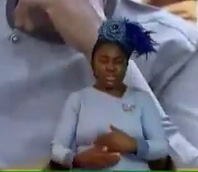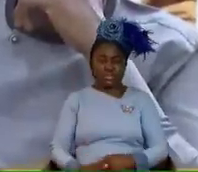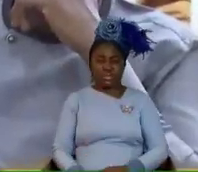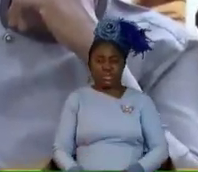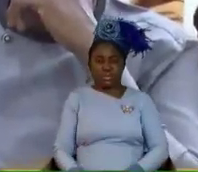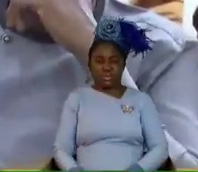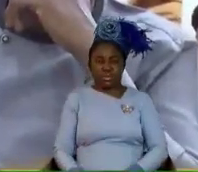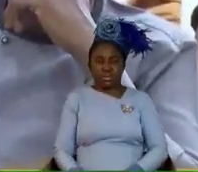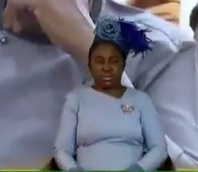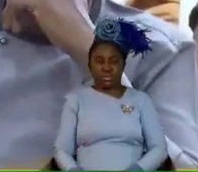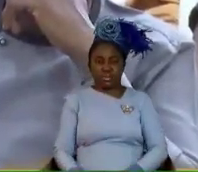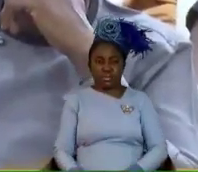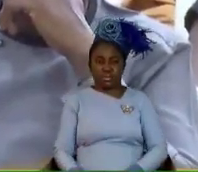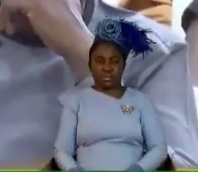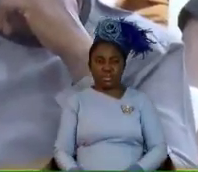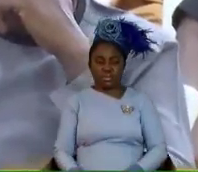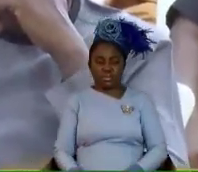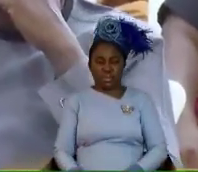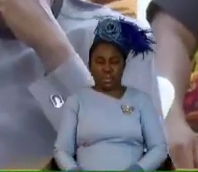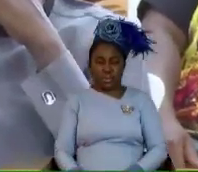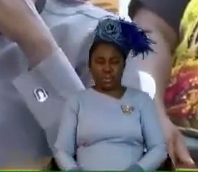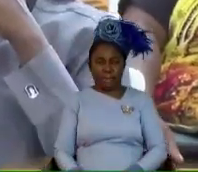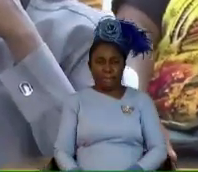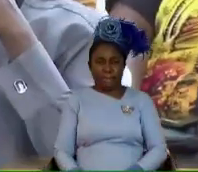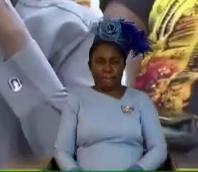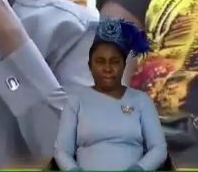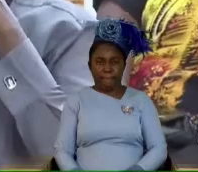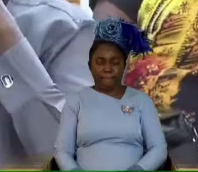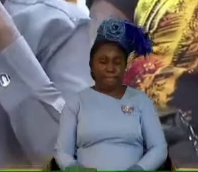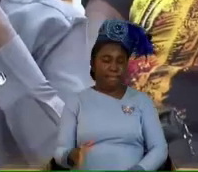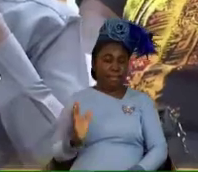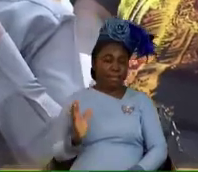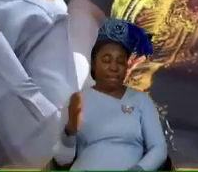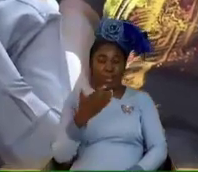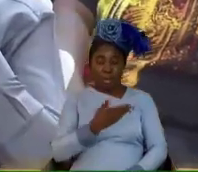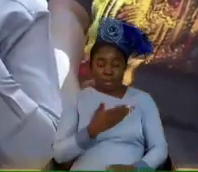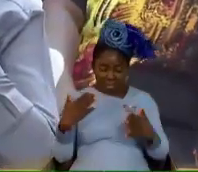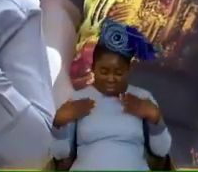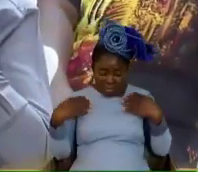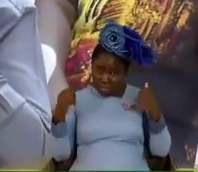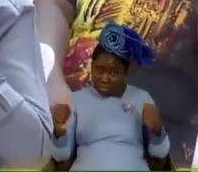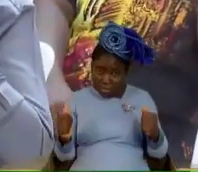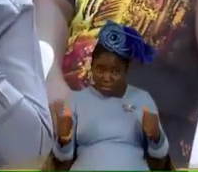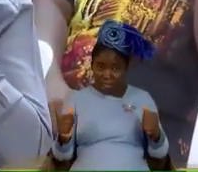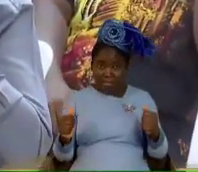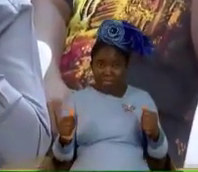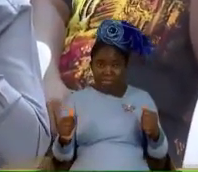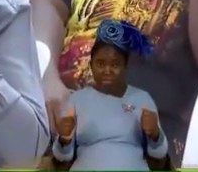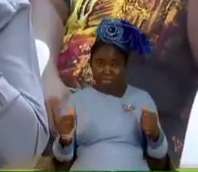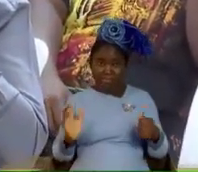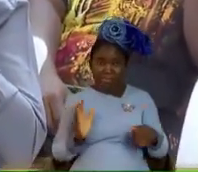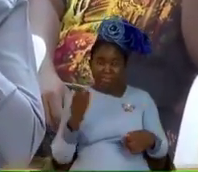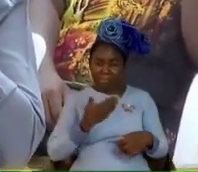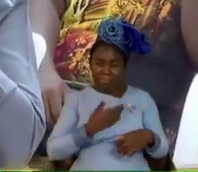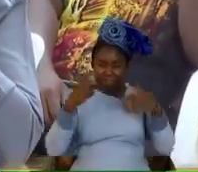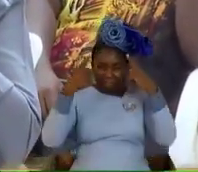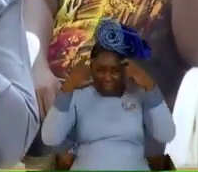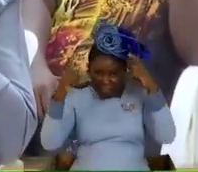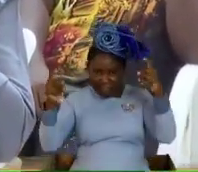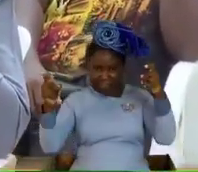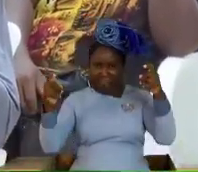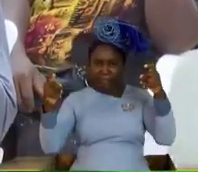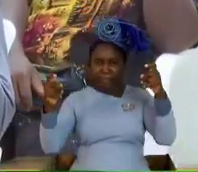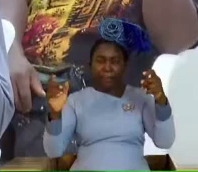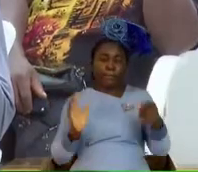wicked, cruelty, our welfare, our progress,